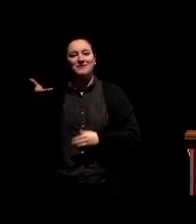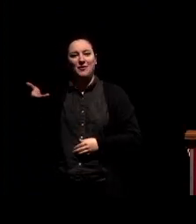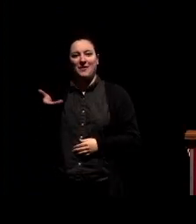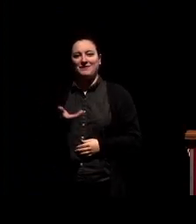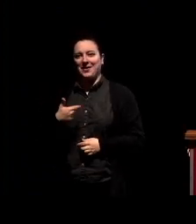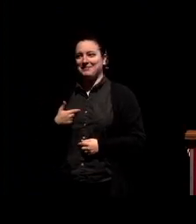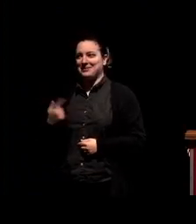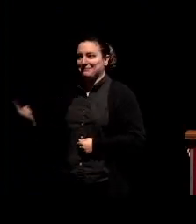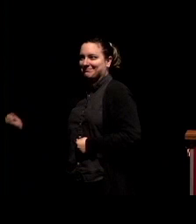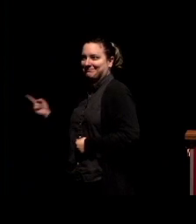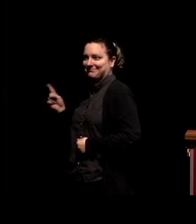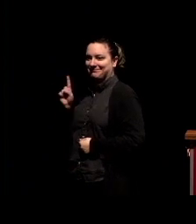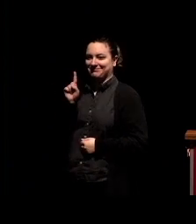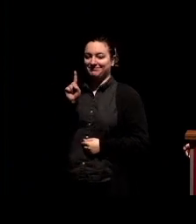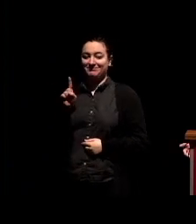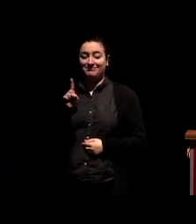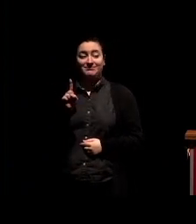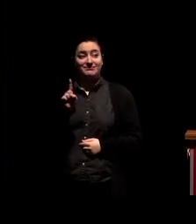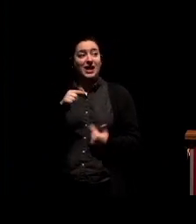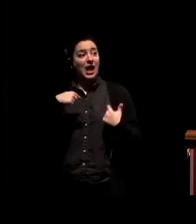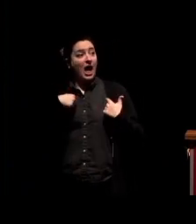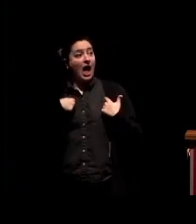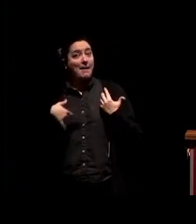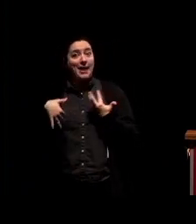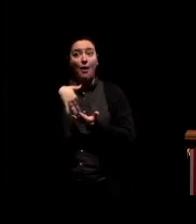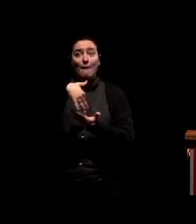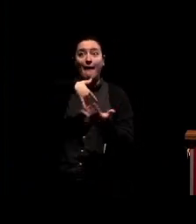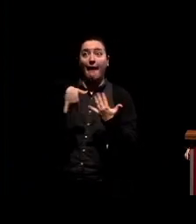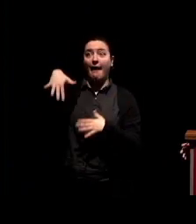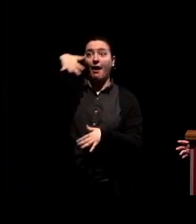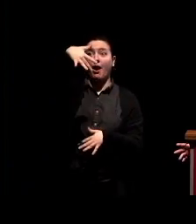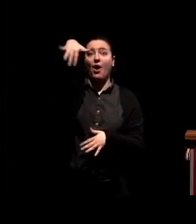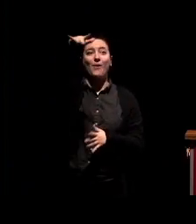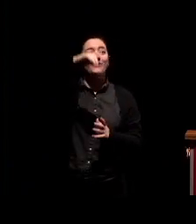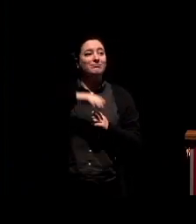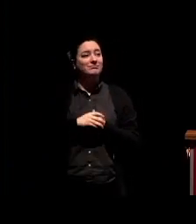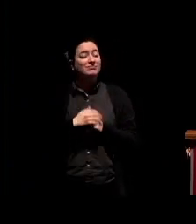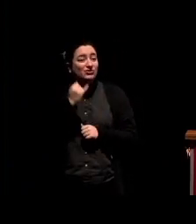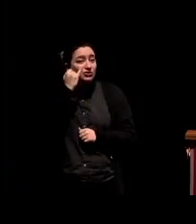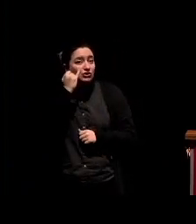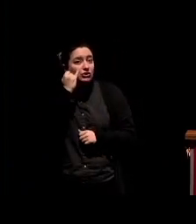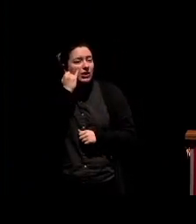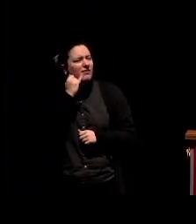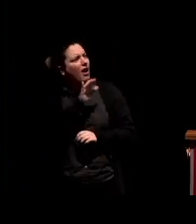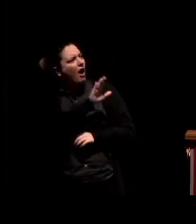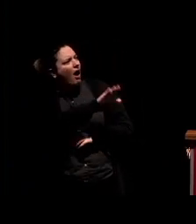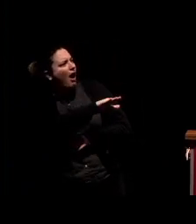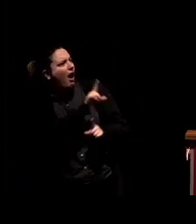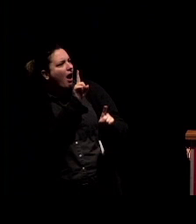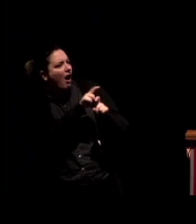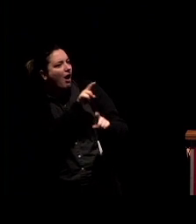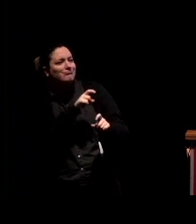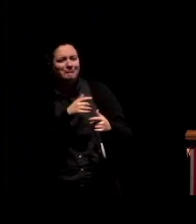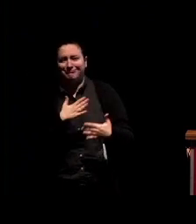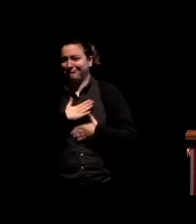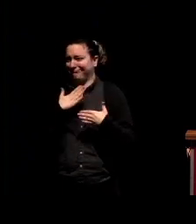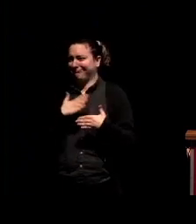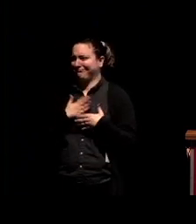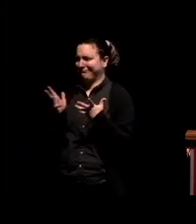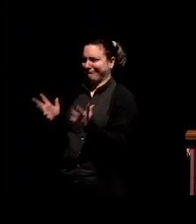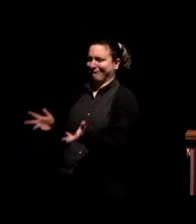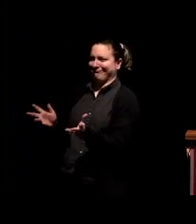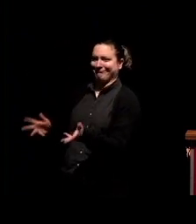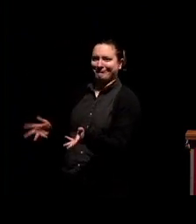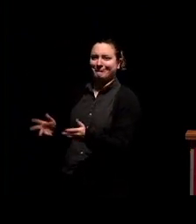me today. And I'll be around throughout the day. And if you have questions, I'm happy to meet with you. If we don't